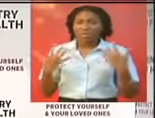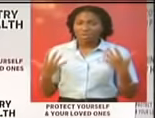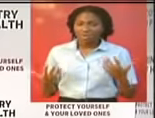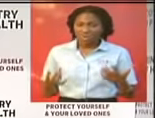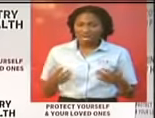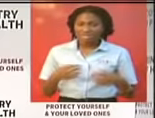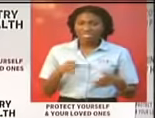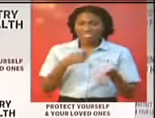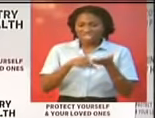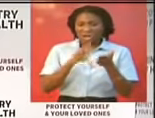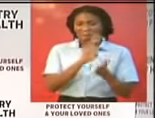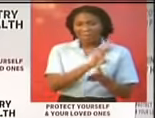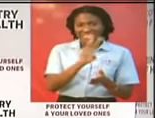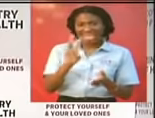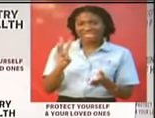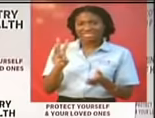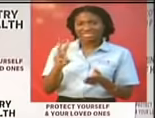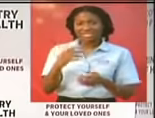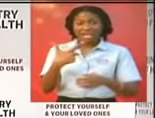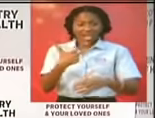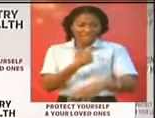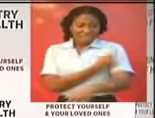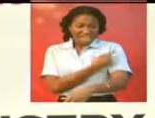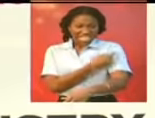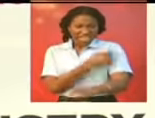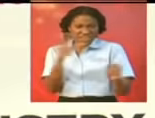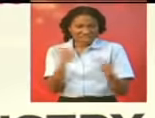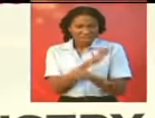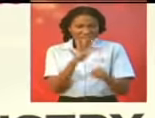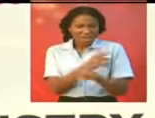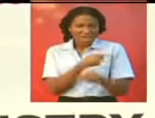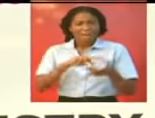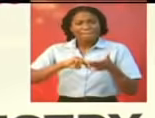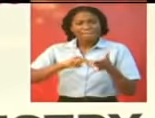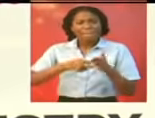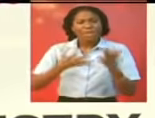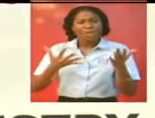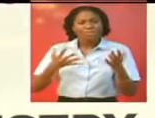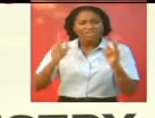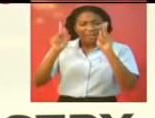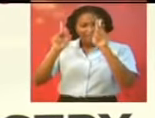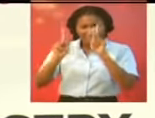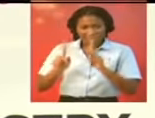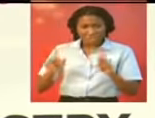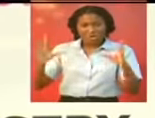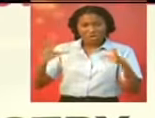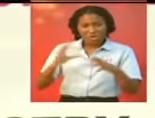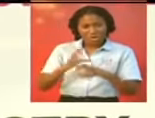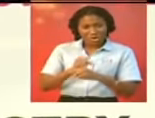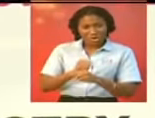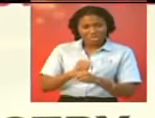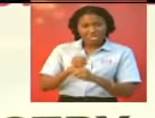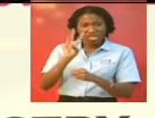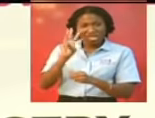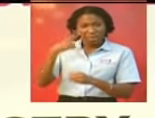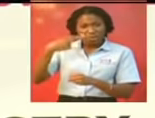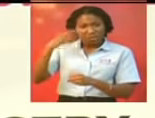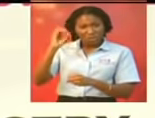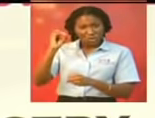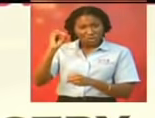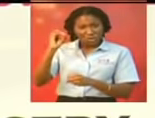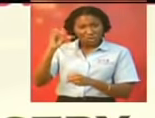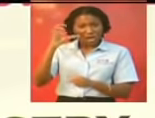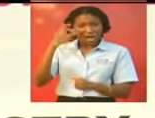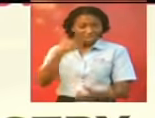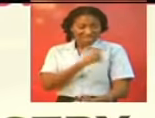now, is a person that has received the requisite number of a WHO-approved vaccine and has waited 2